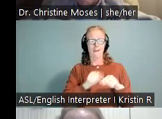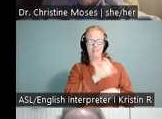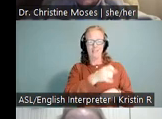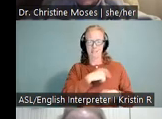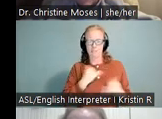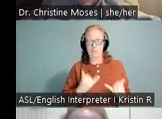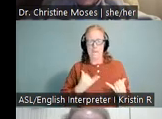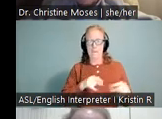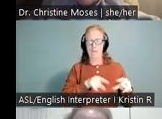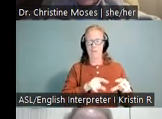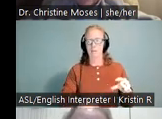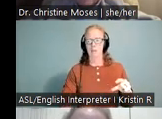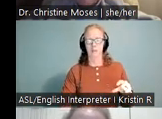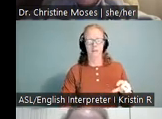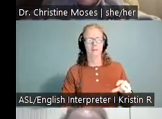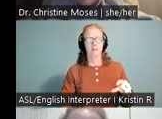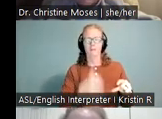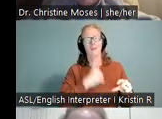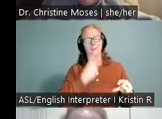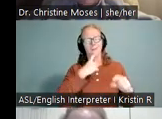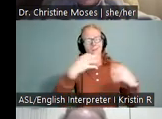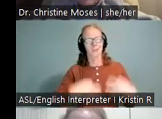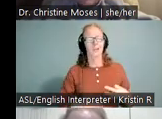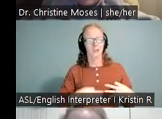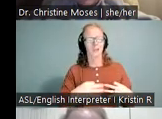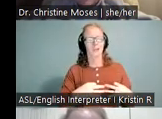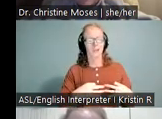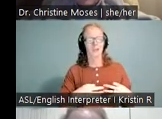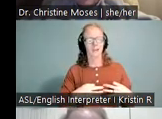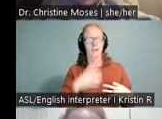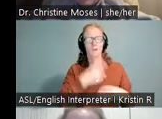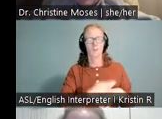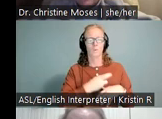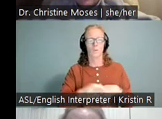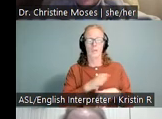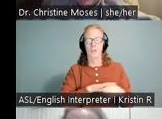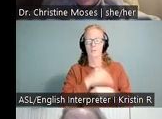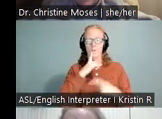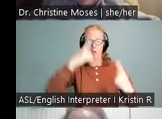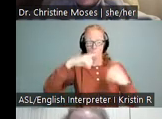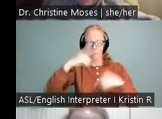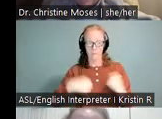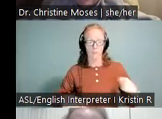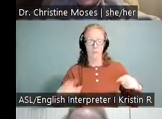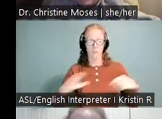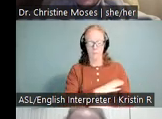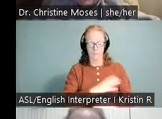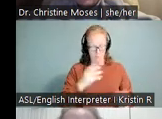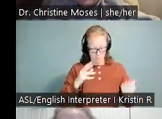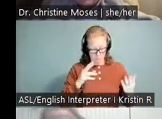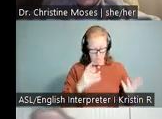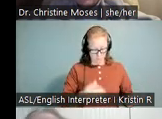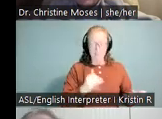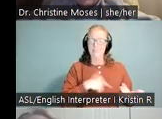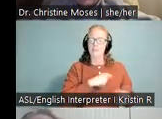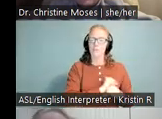on as I explained, we will be referring the areas of agreement on structural oversight to the full commission. That's our